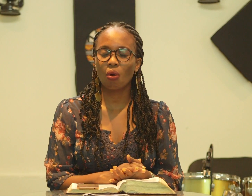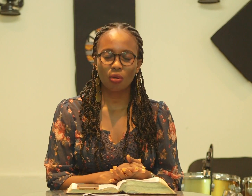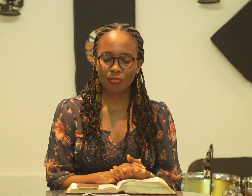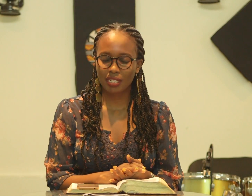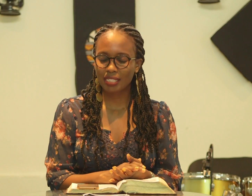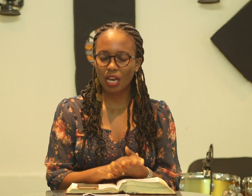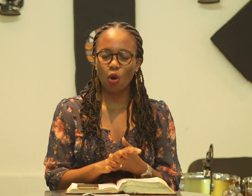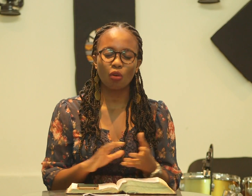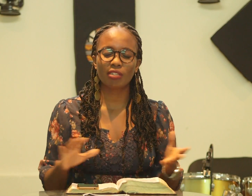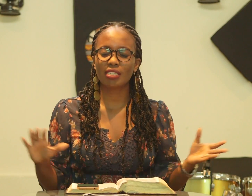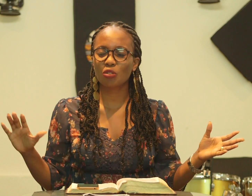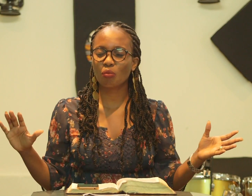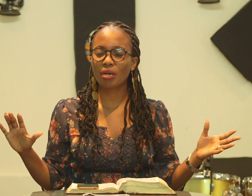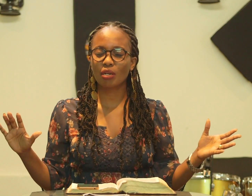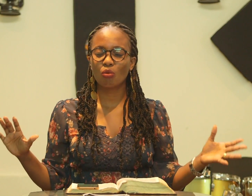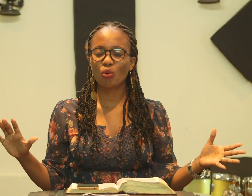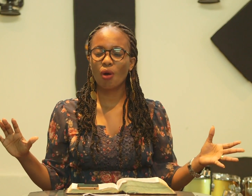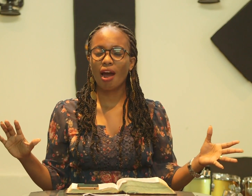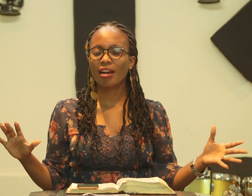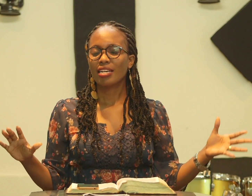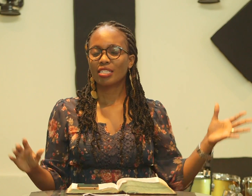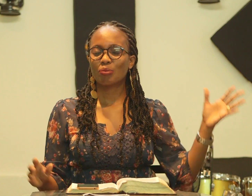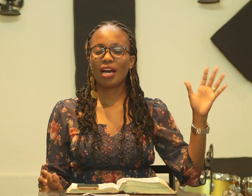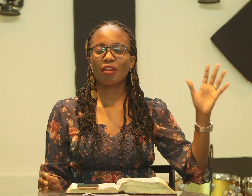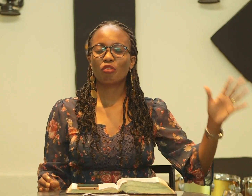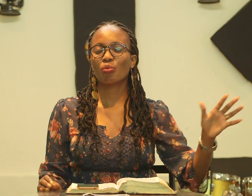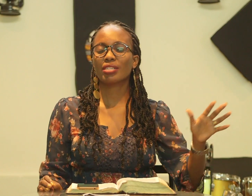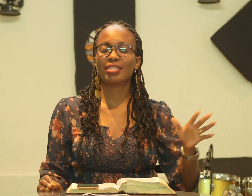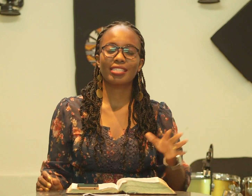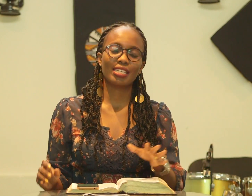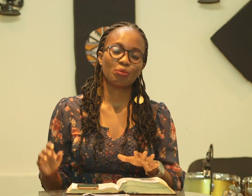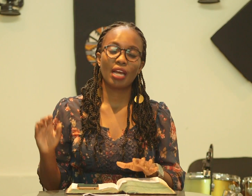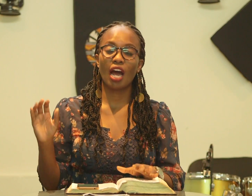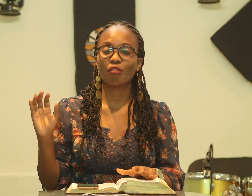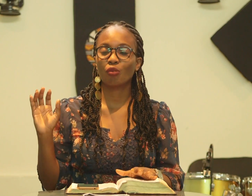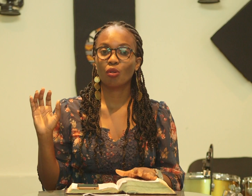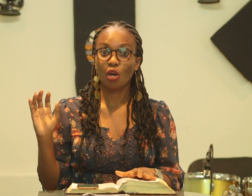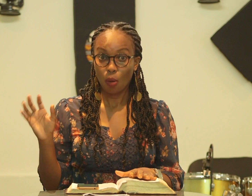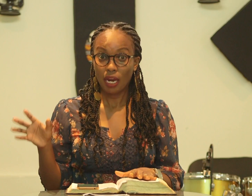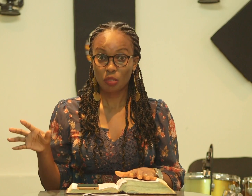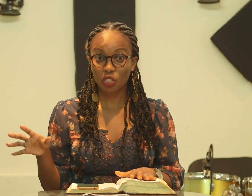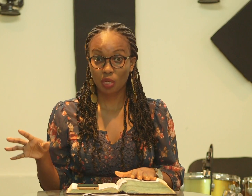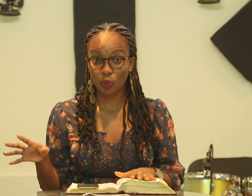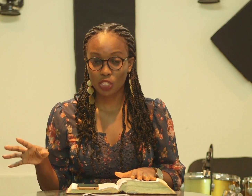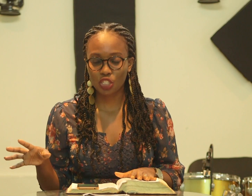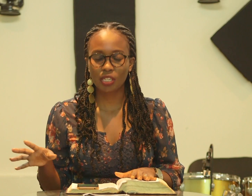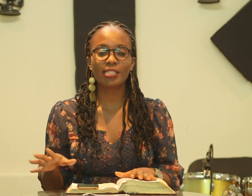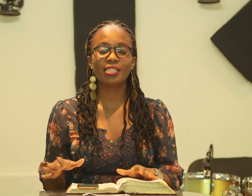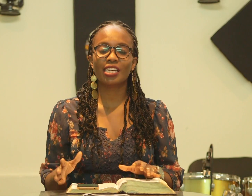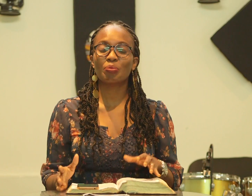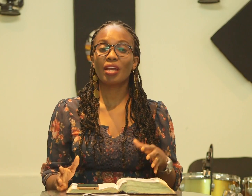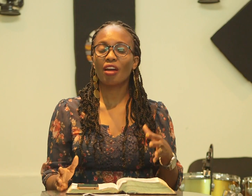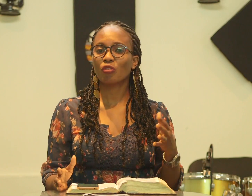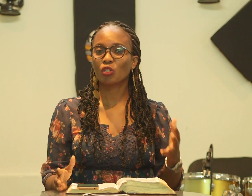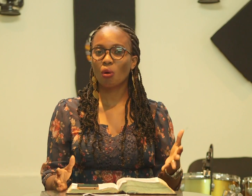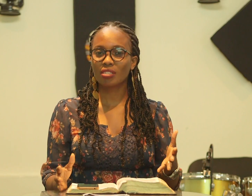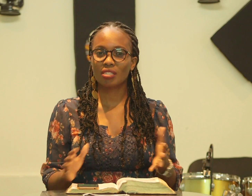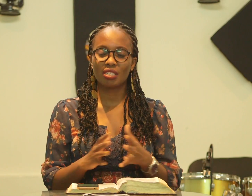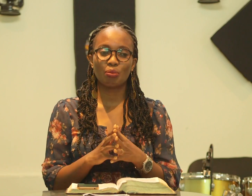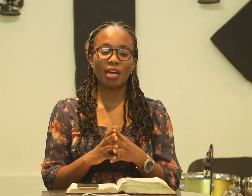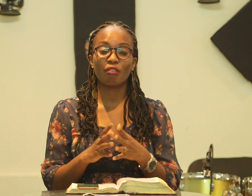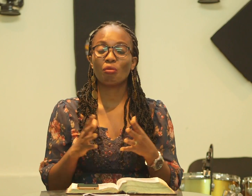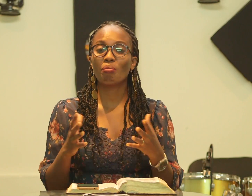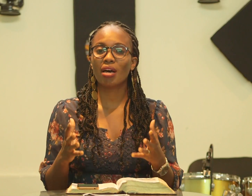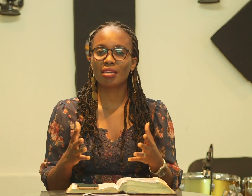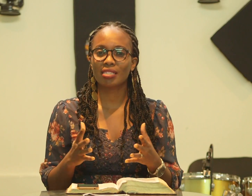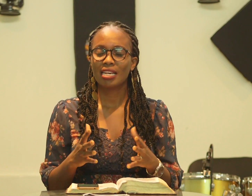for all of us. It does not matter who you are. It has been hard for presidents, it has been hard for especially politicians, it has been hard for doctors, it